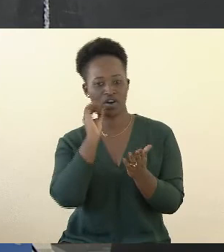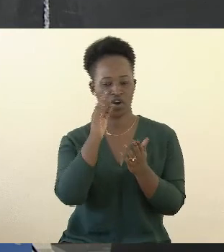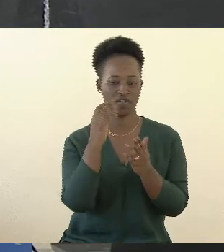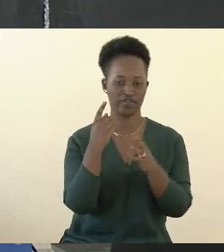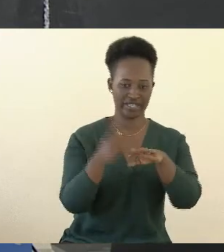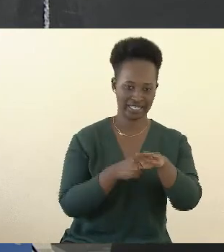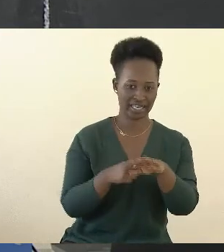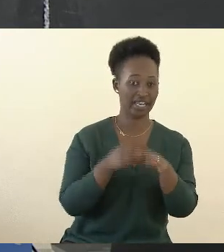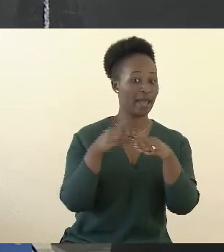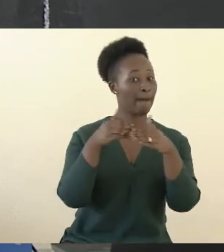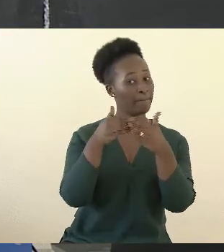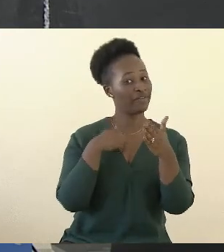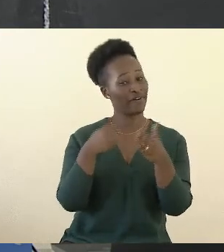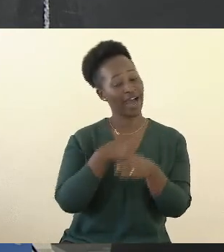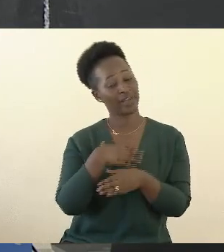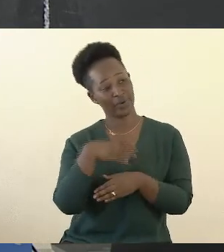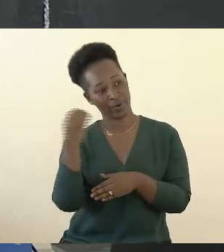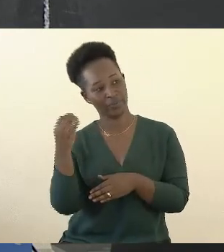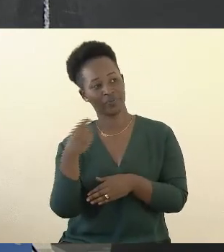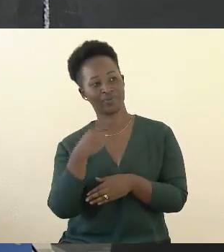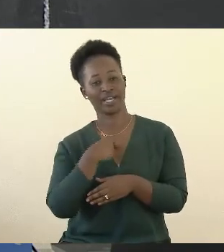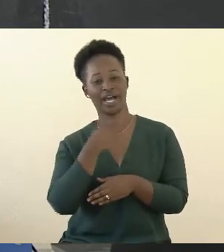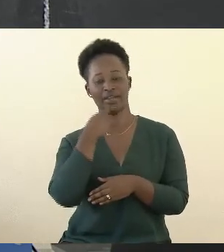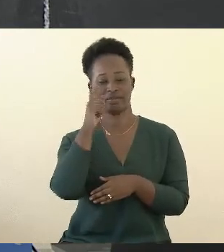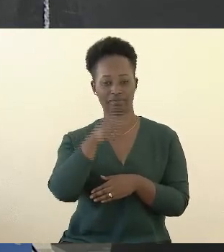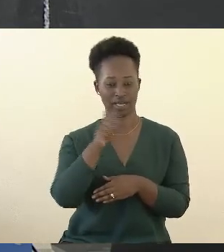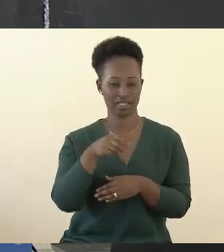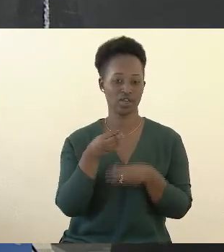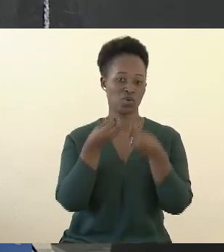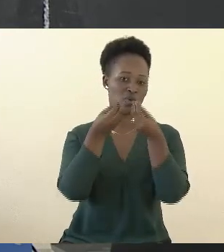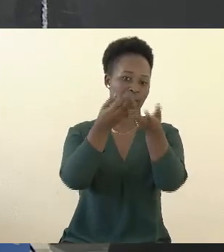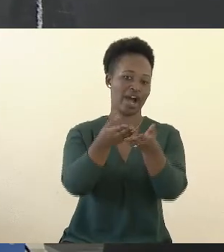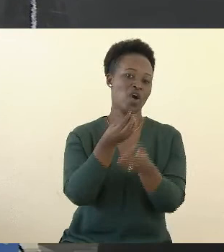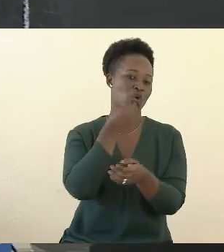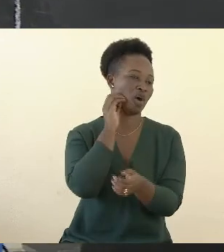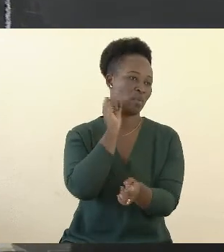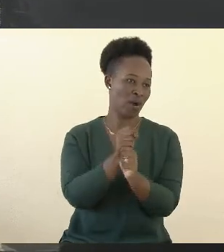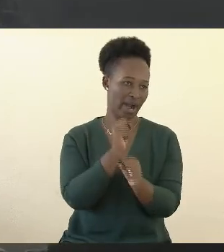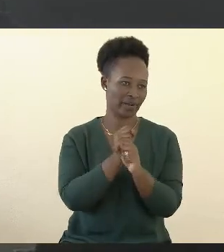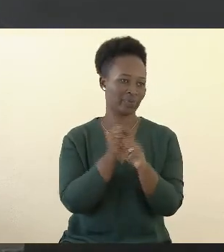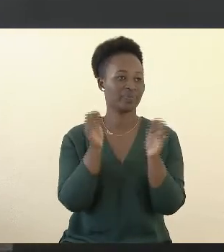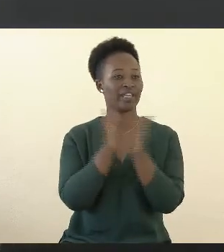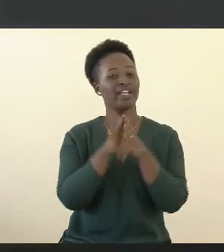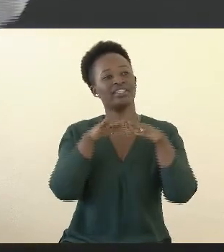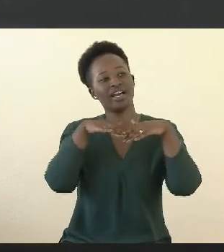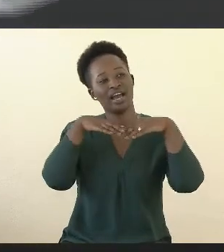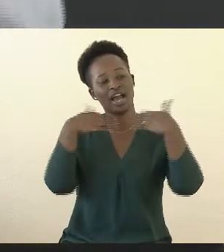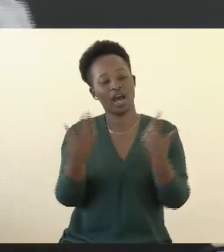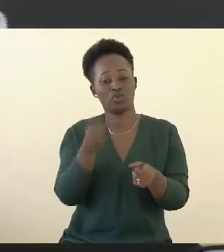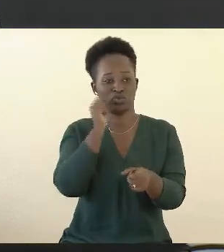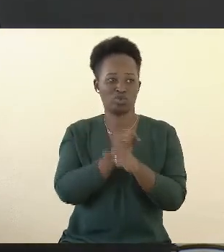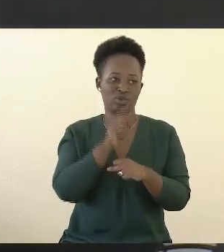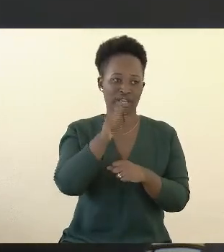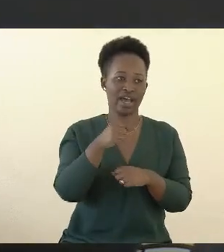I leave my classroom of today, I have to leave with you with a home assignment. And you have to do it. And I think